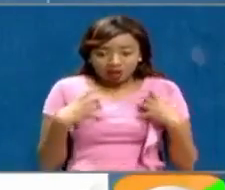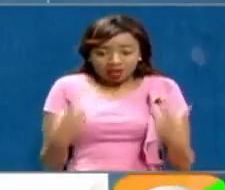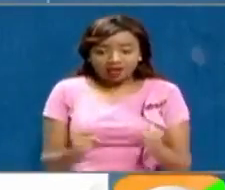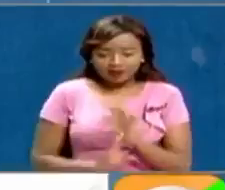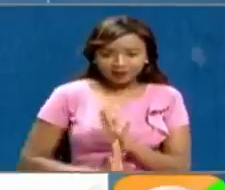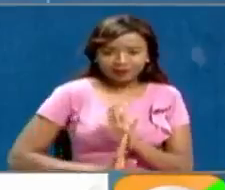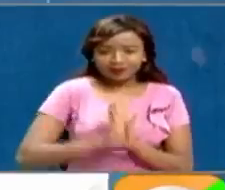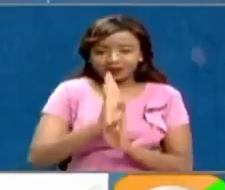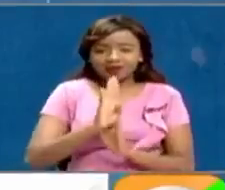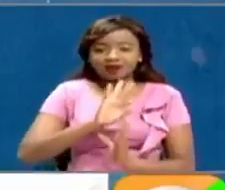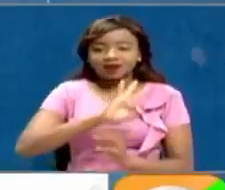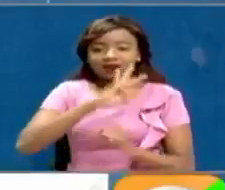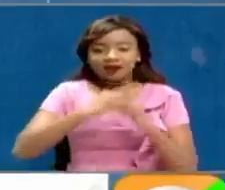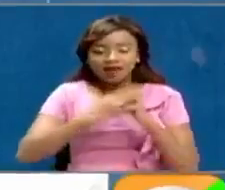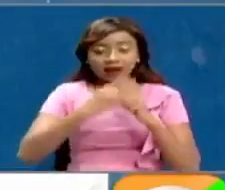gone up to